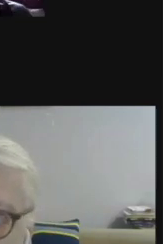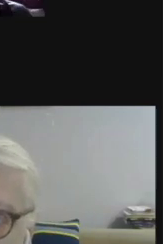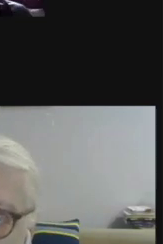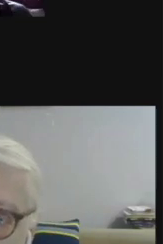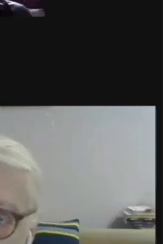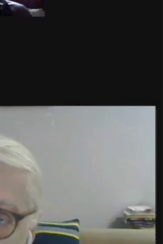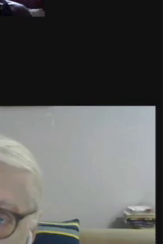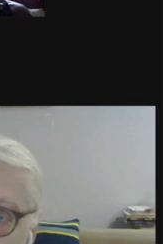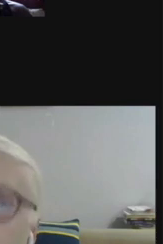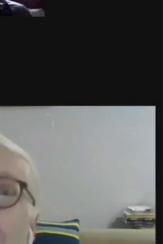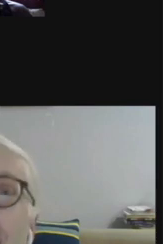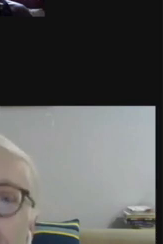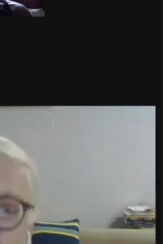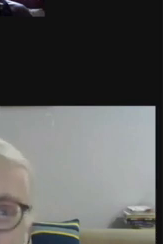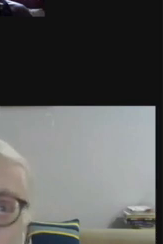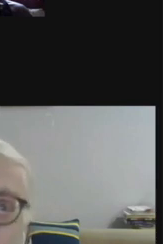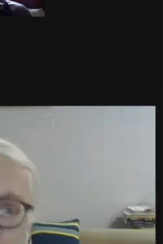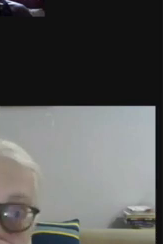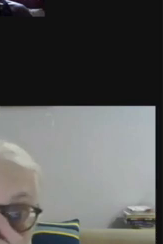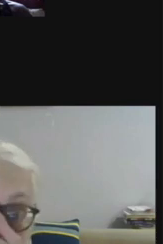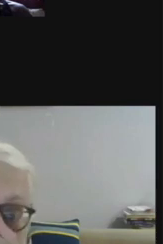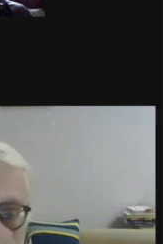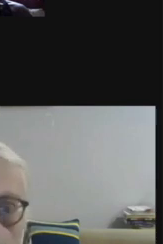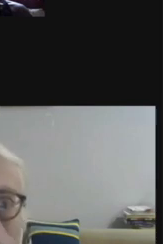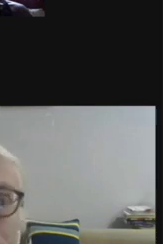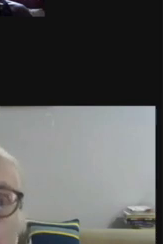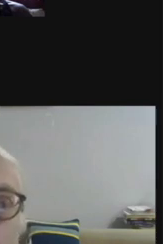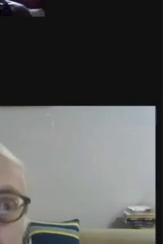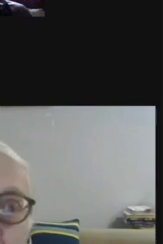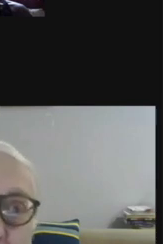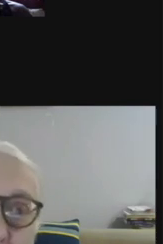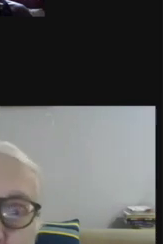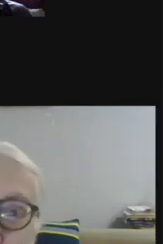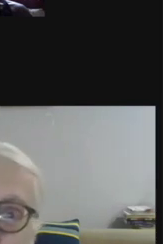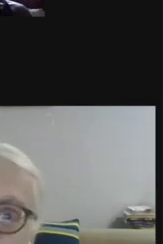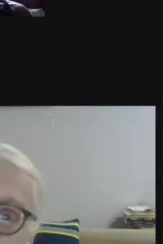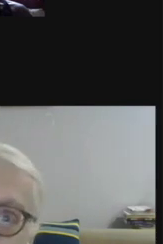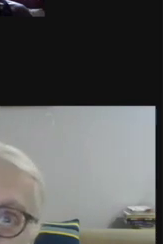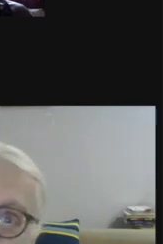package first. I was supposed to go in July, but I guess I'm going in August.